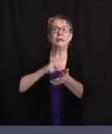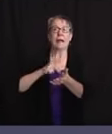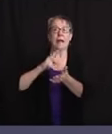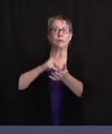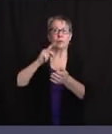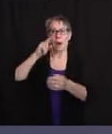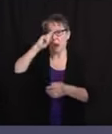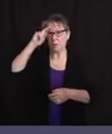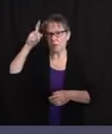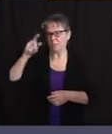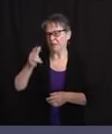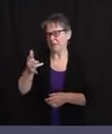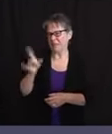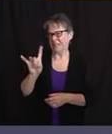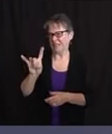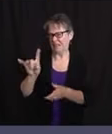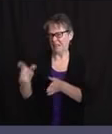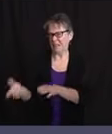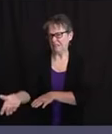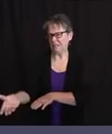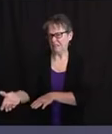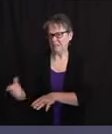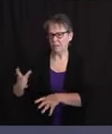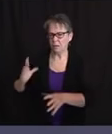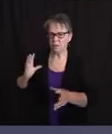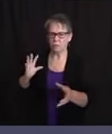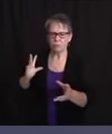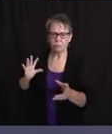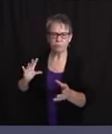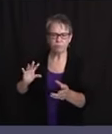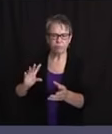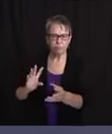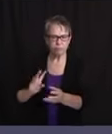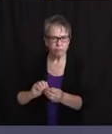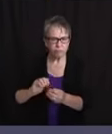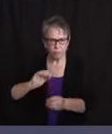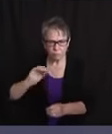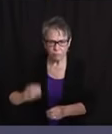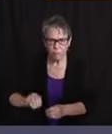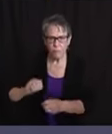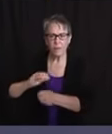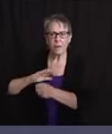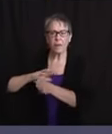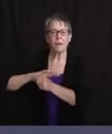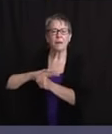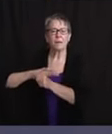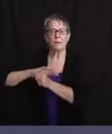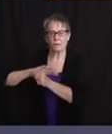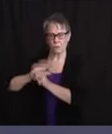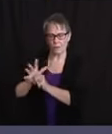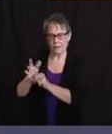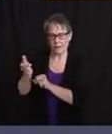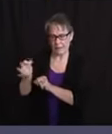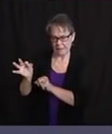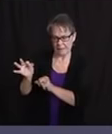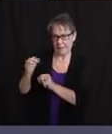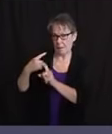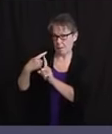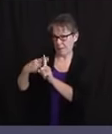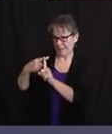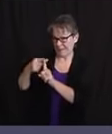The North is reporting 5%, Central Jersey 6%, and we've seen a jump up in South Jersey